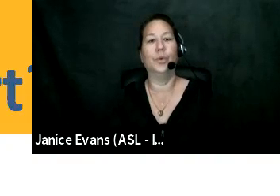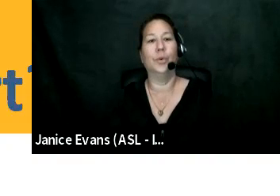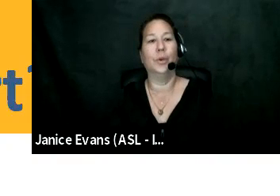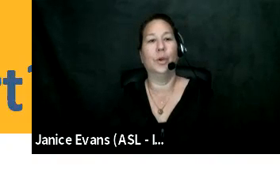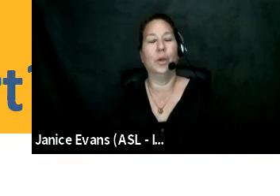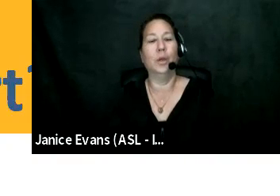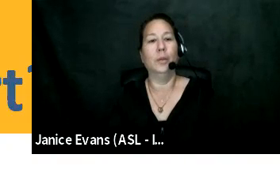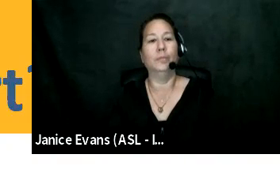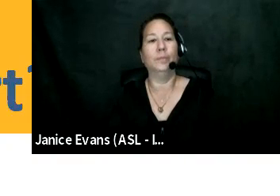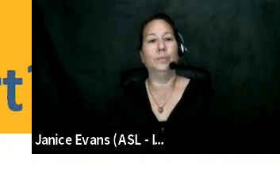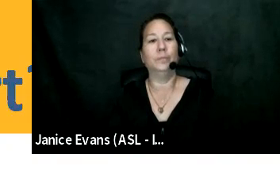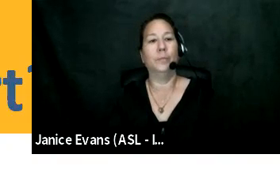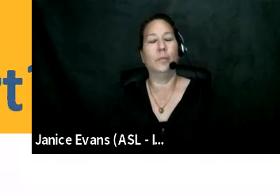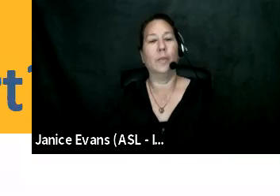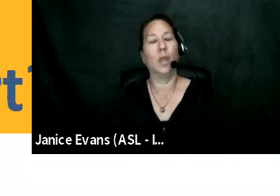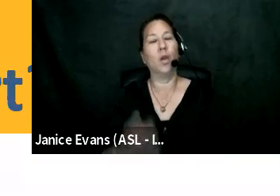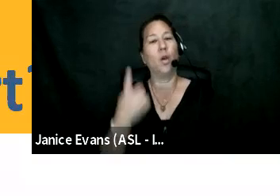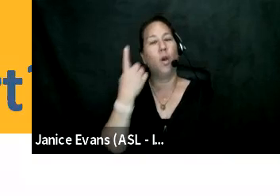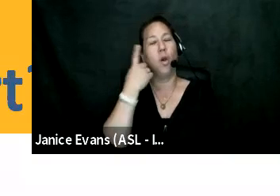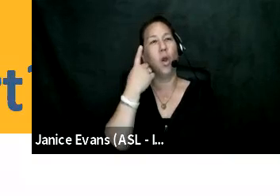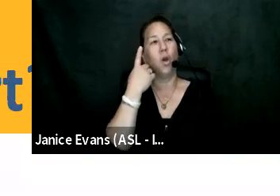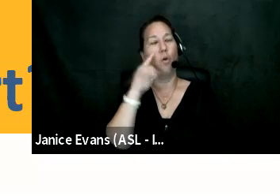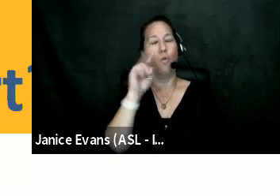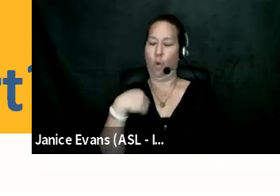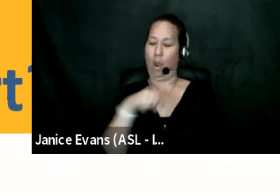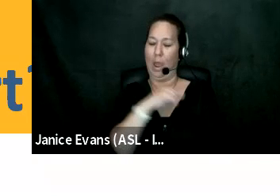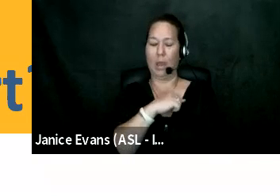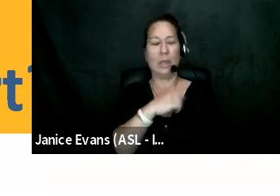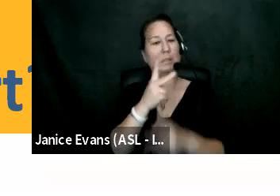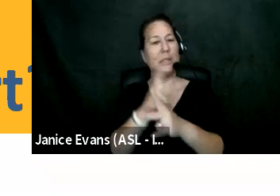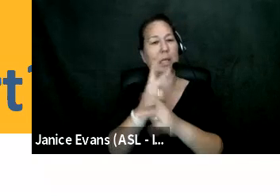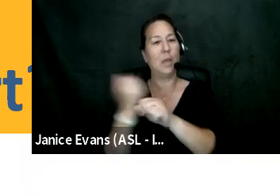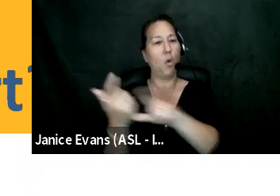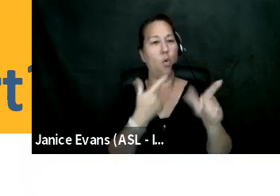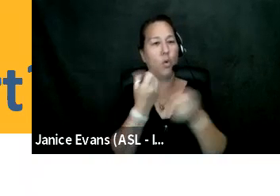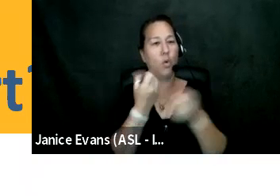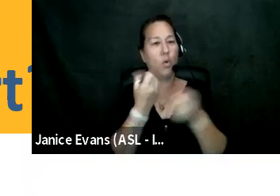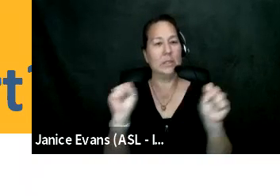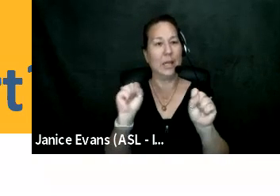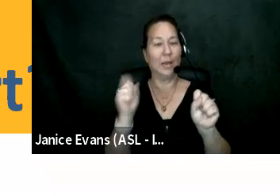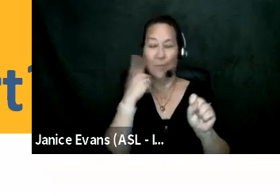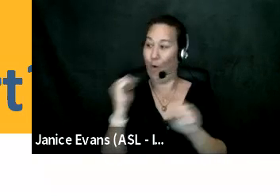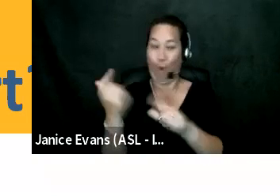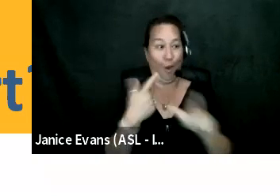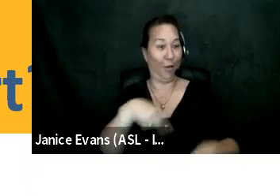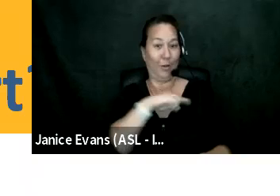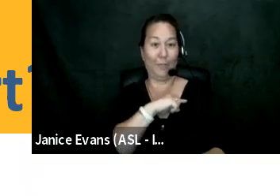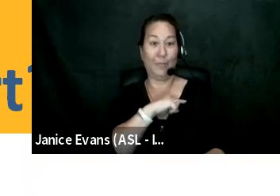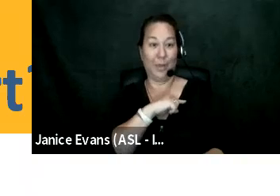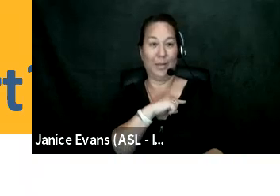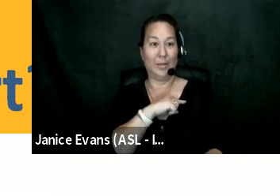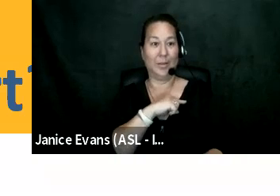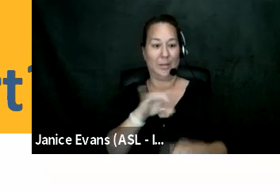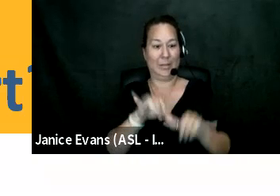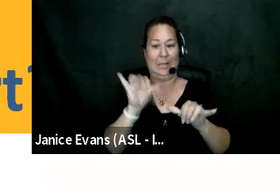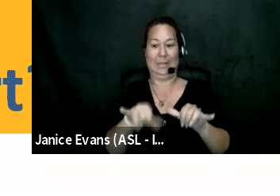In order for us to keep everyone safe so that we can all be safe, it's going to take all of us. Each of us has